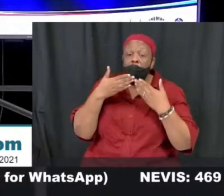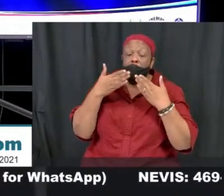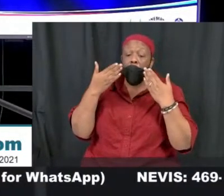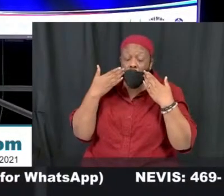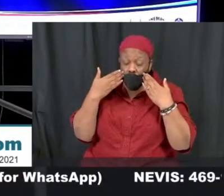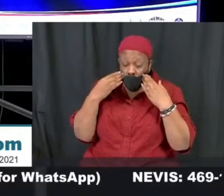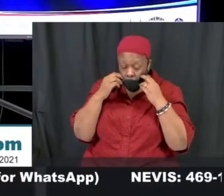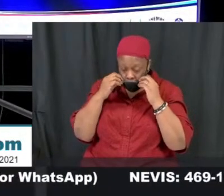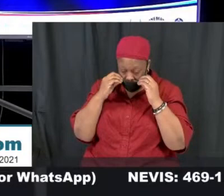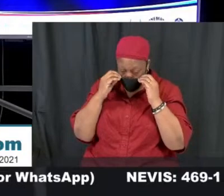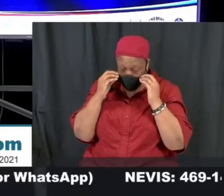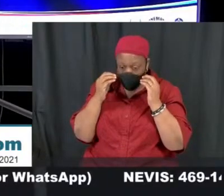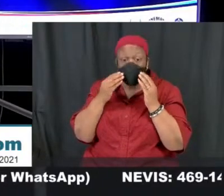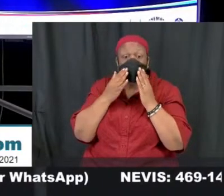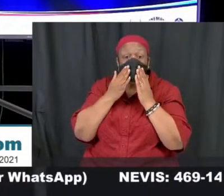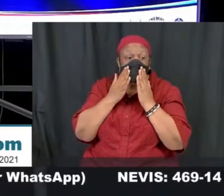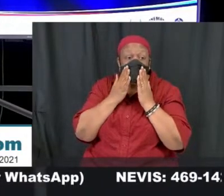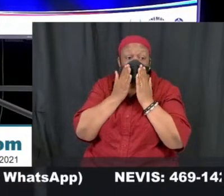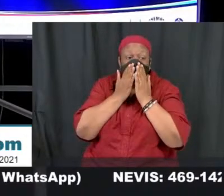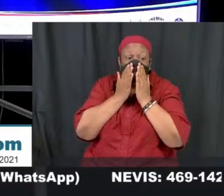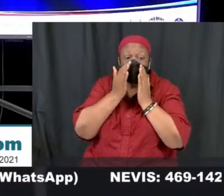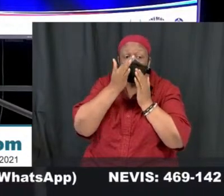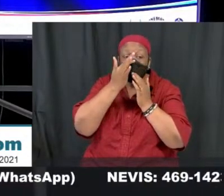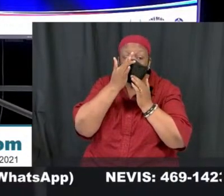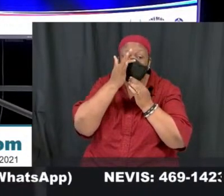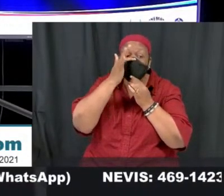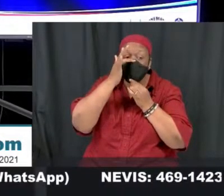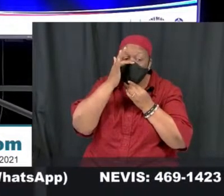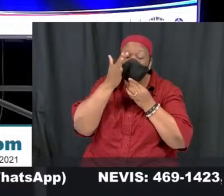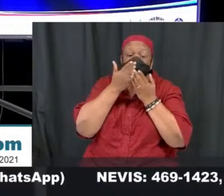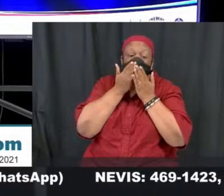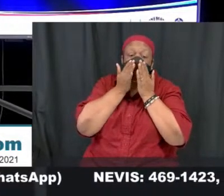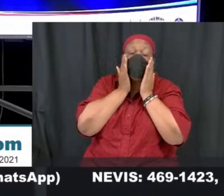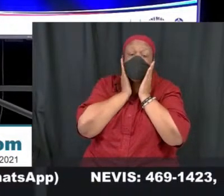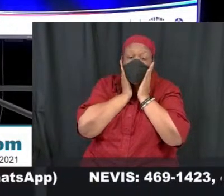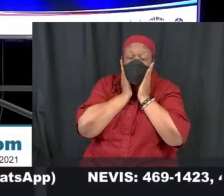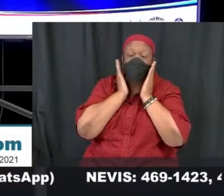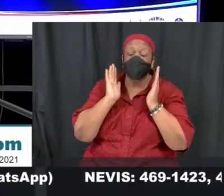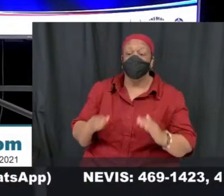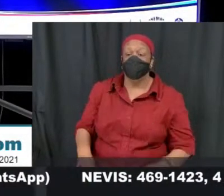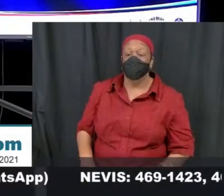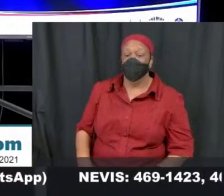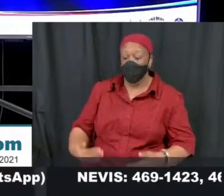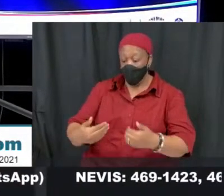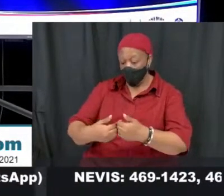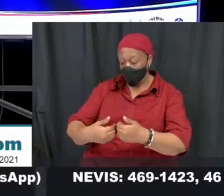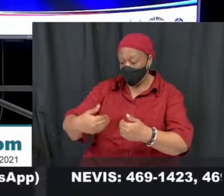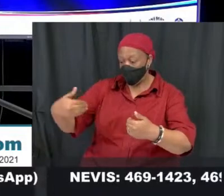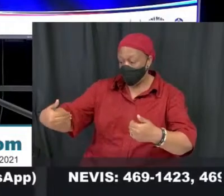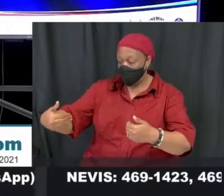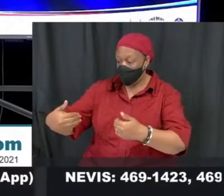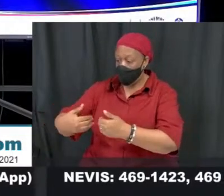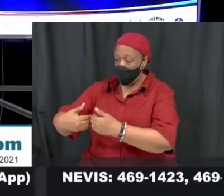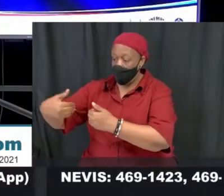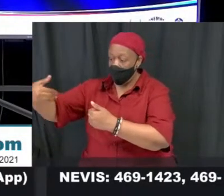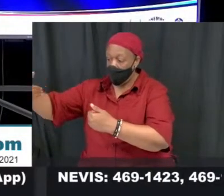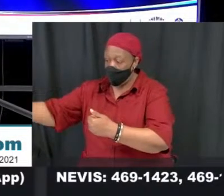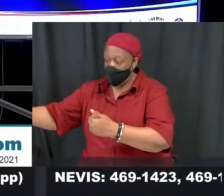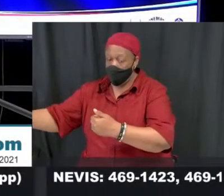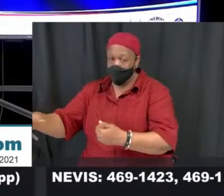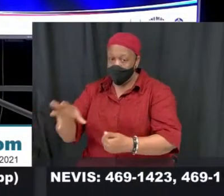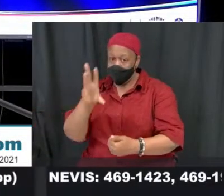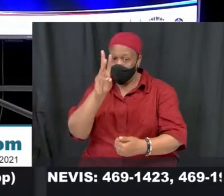important at this time. Please remember to keep your social distance of at least 6 feet